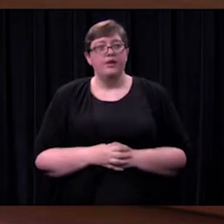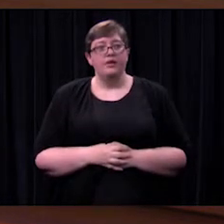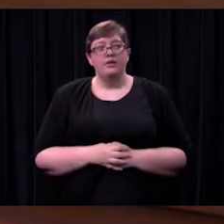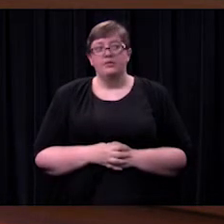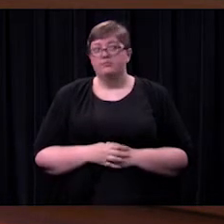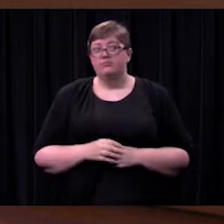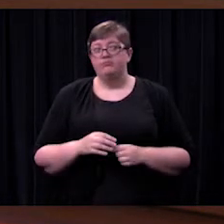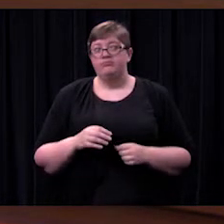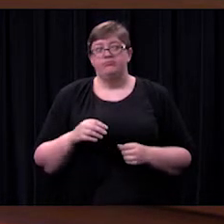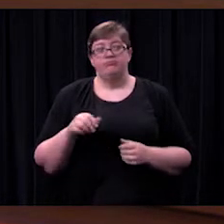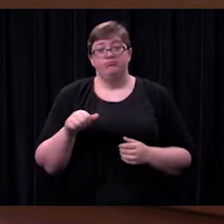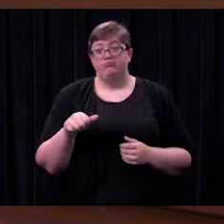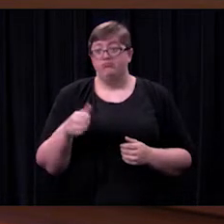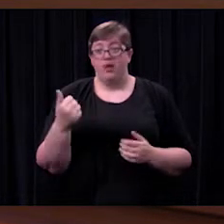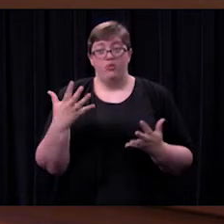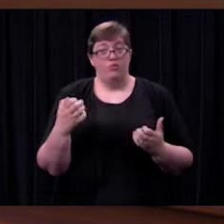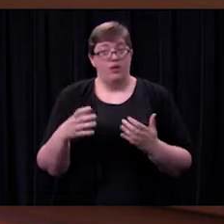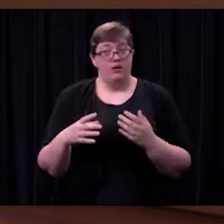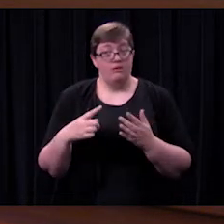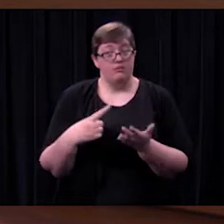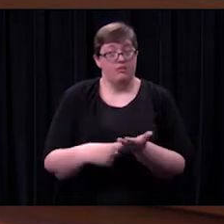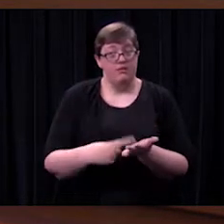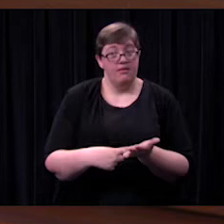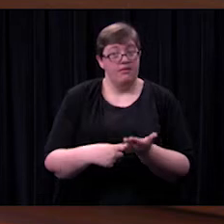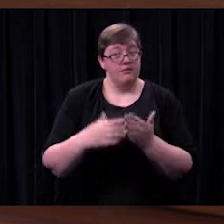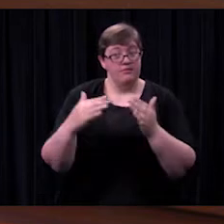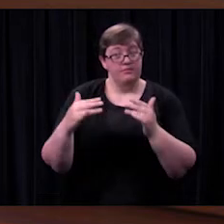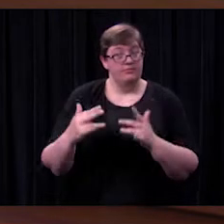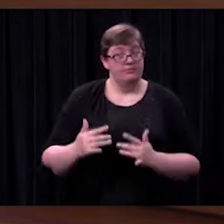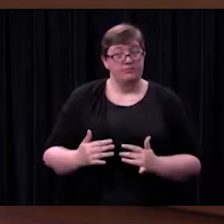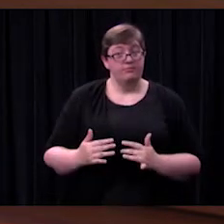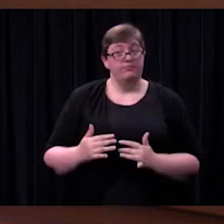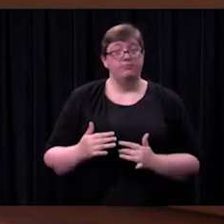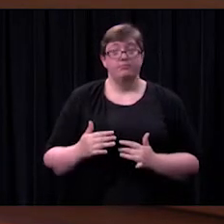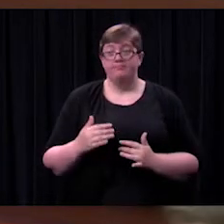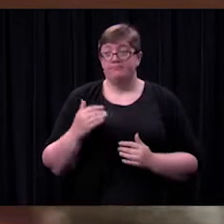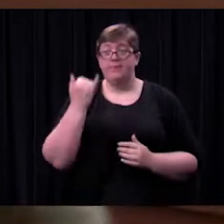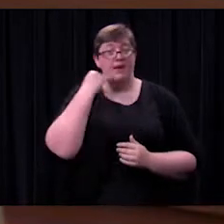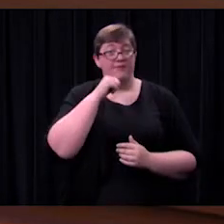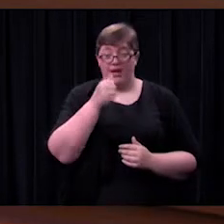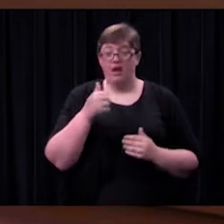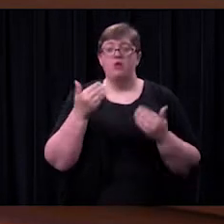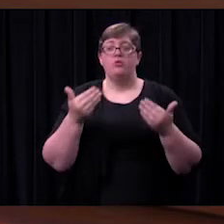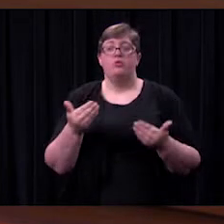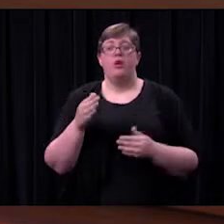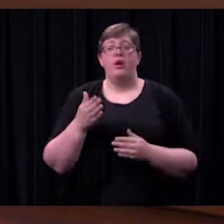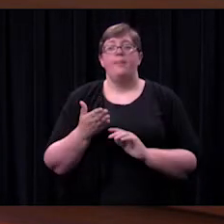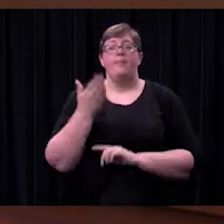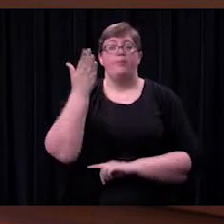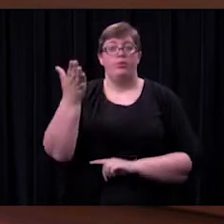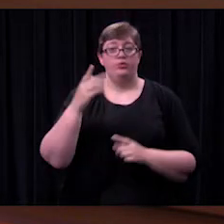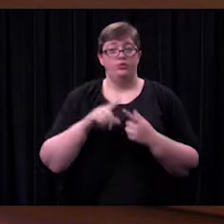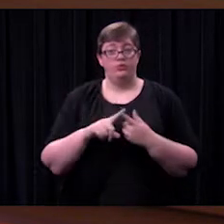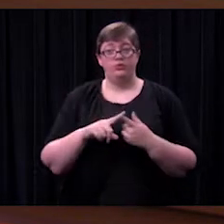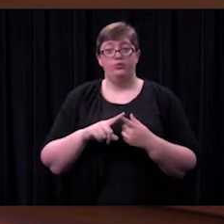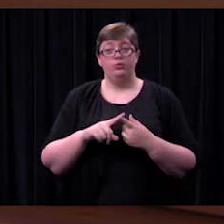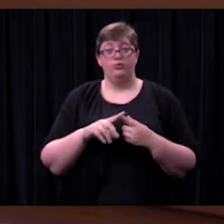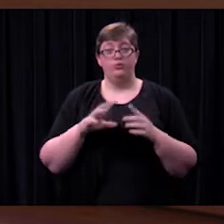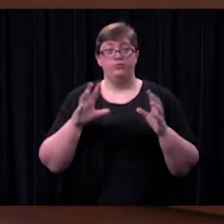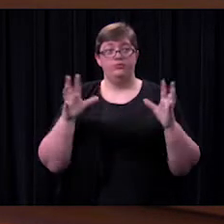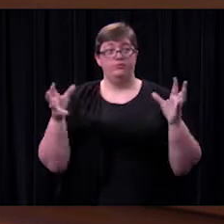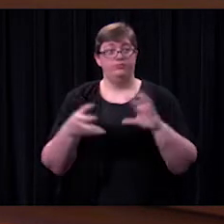Anything else that anyone would like to discuss? And if not, maybe get a motion and lump those items together.